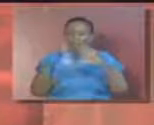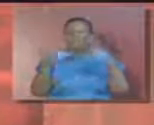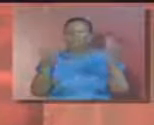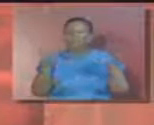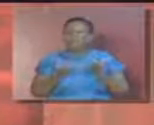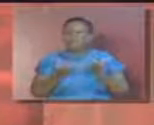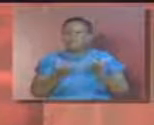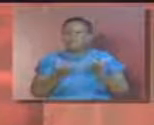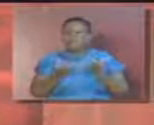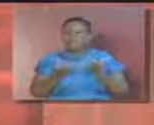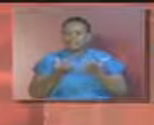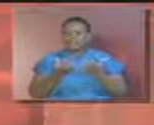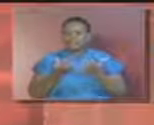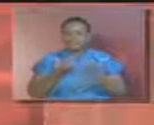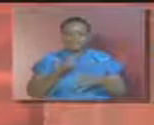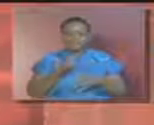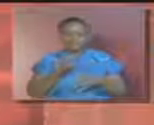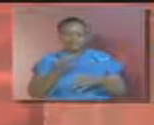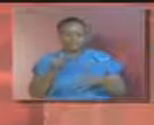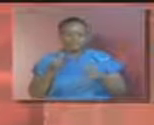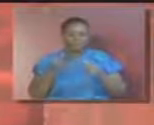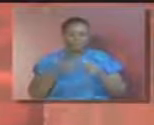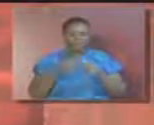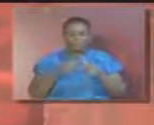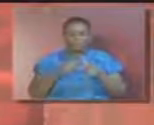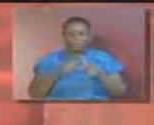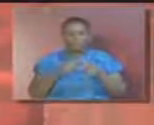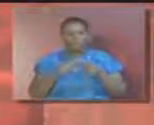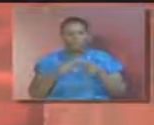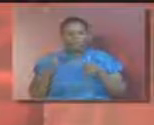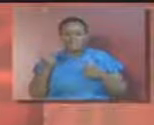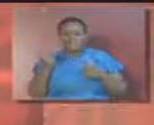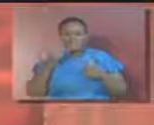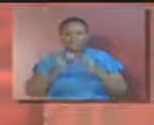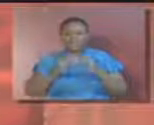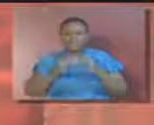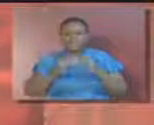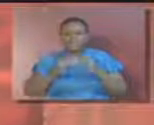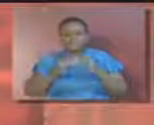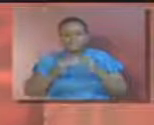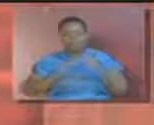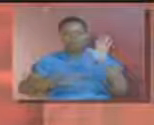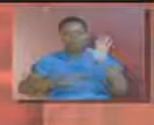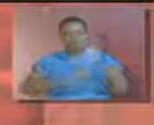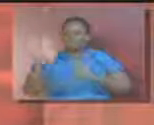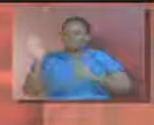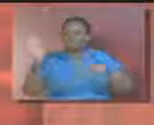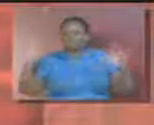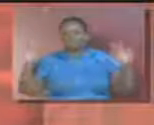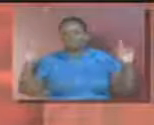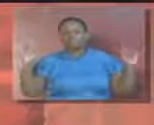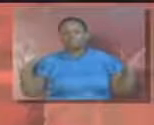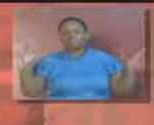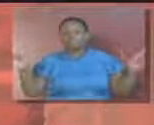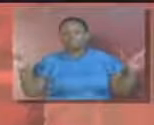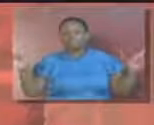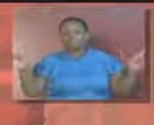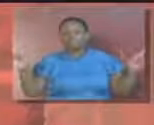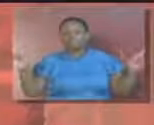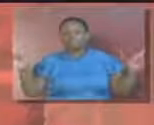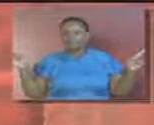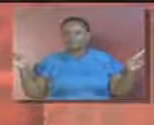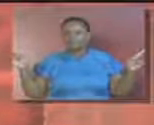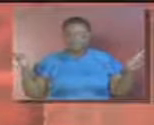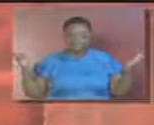seeing massive, almost unimaginable numbers as that exponential growth in the cases